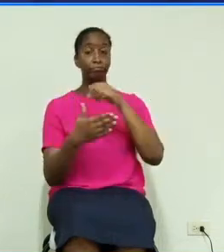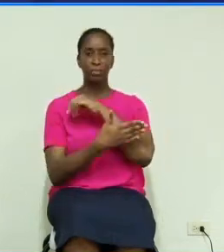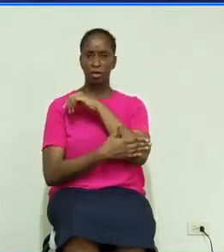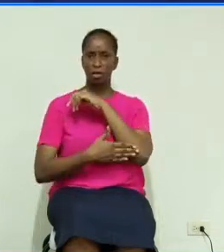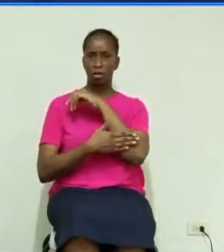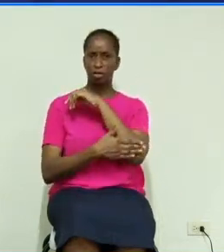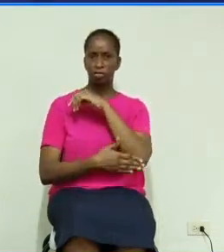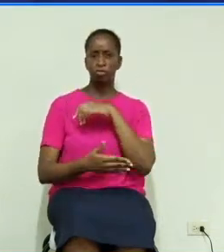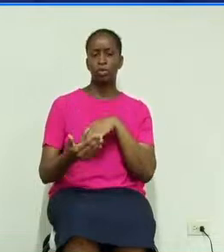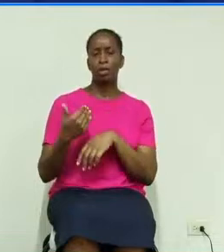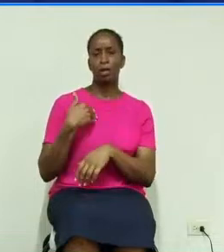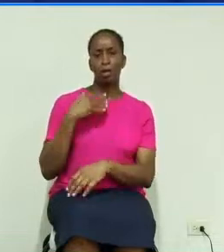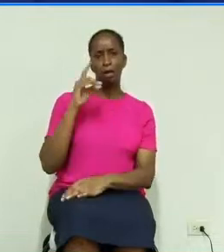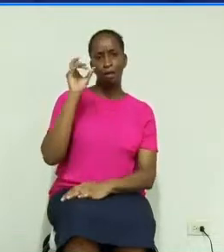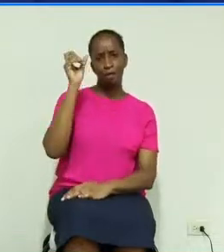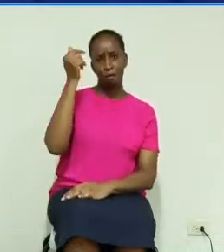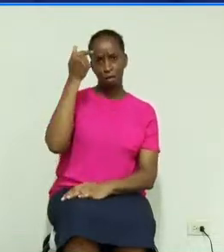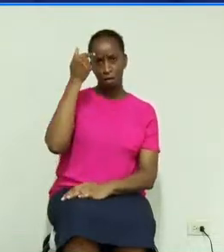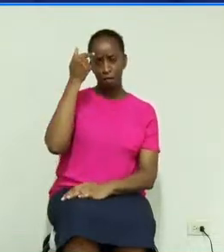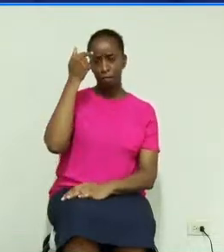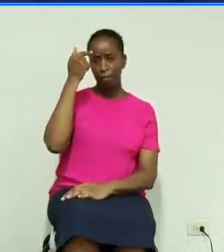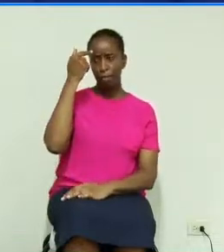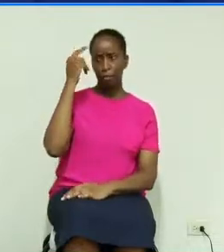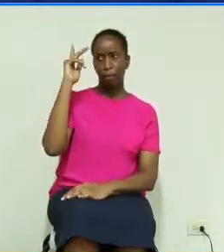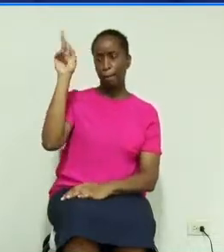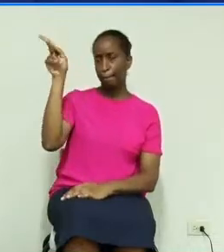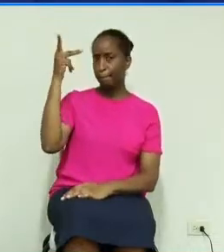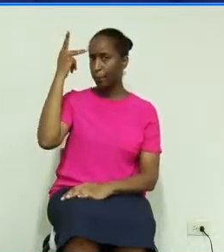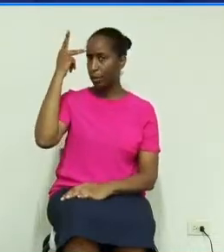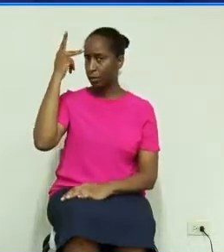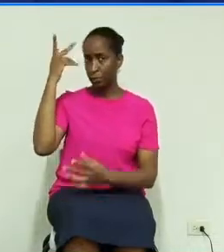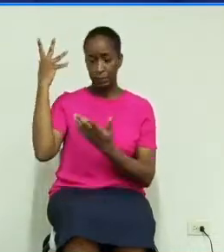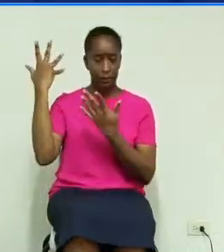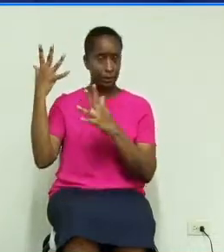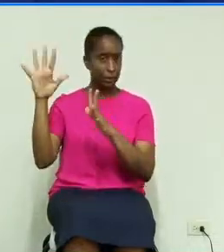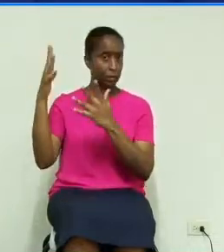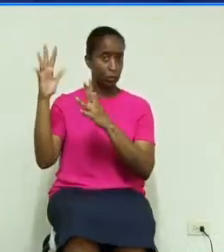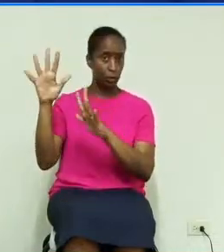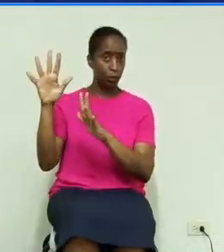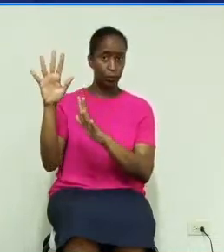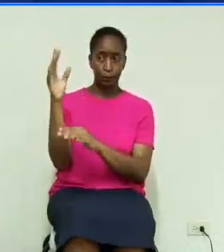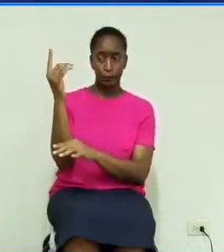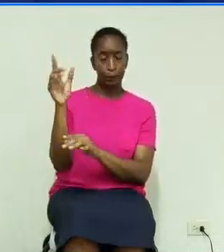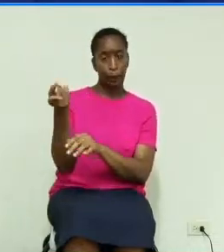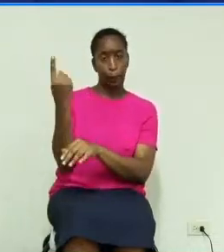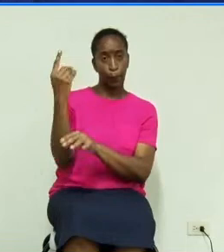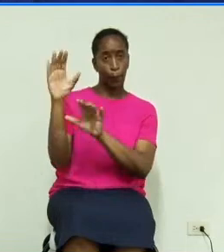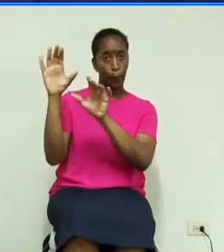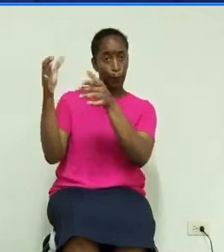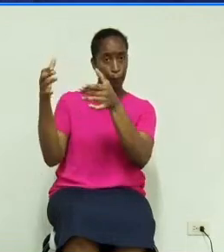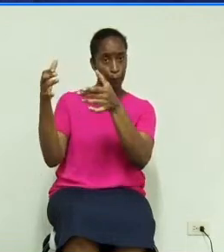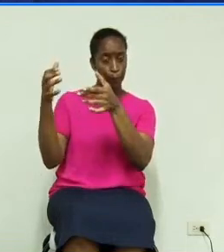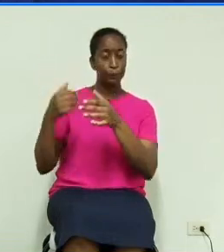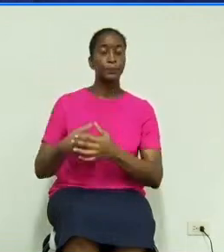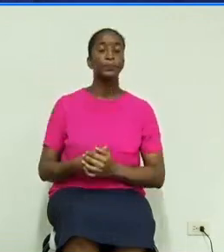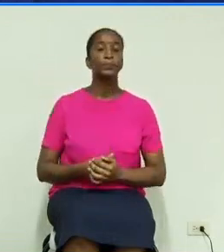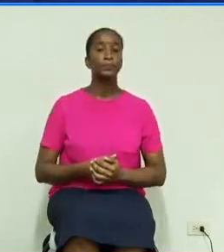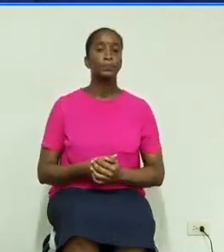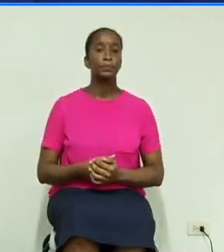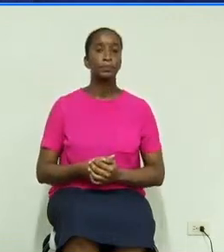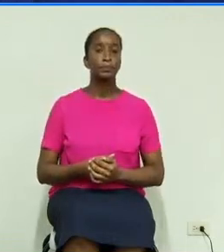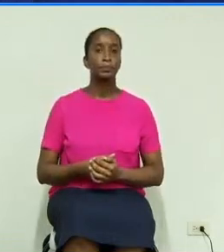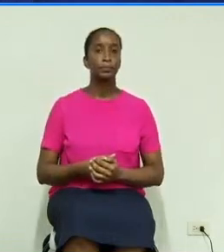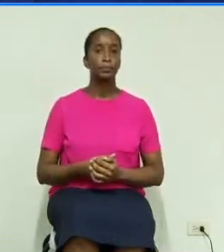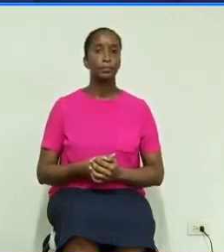these countries that have unicameral legislatures, it means, therefore, that you have to enhance the role of their